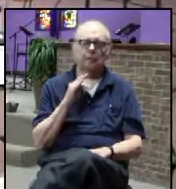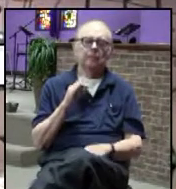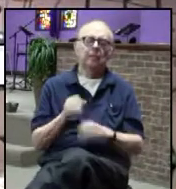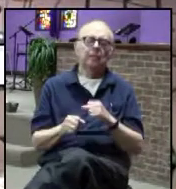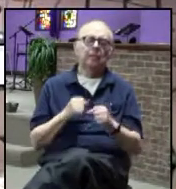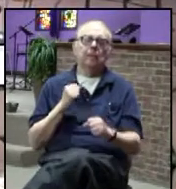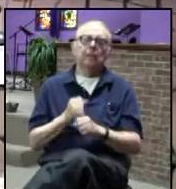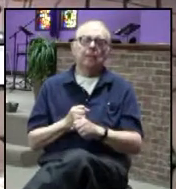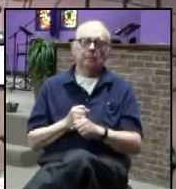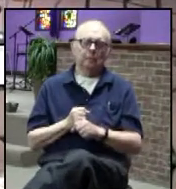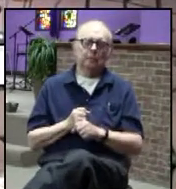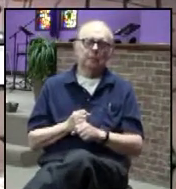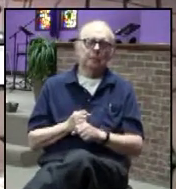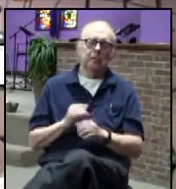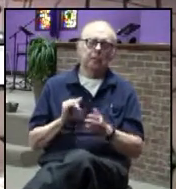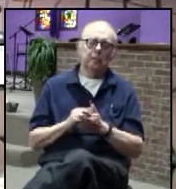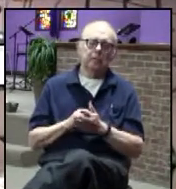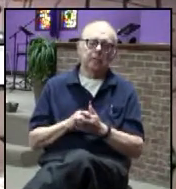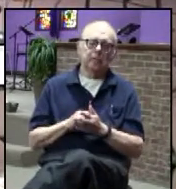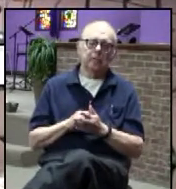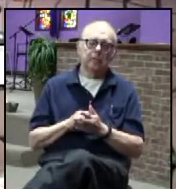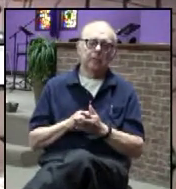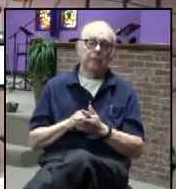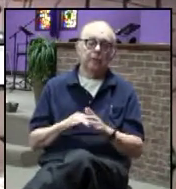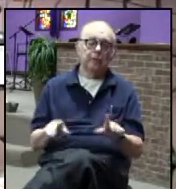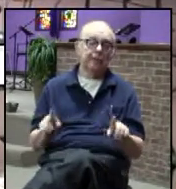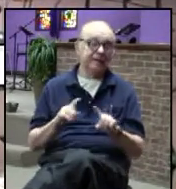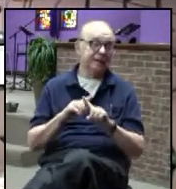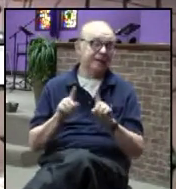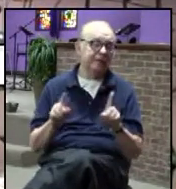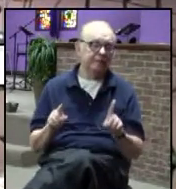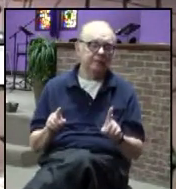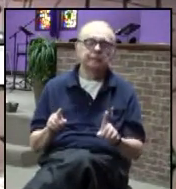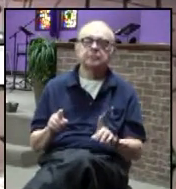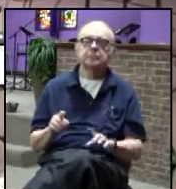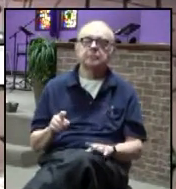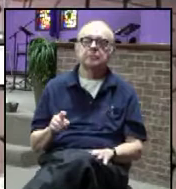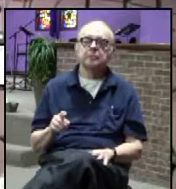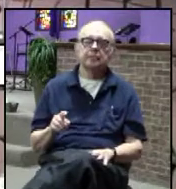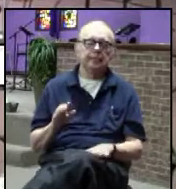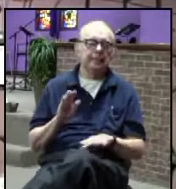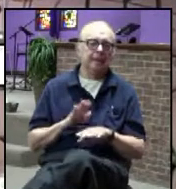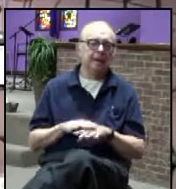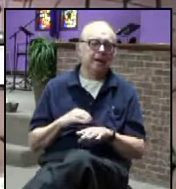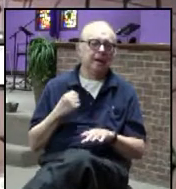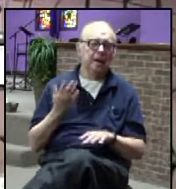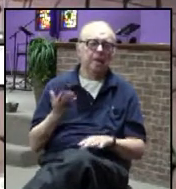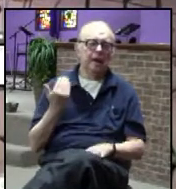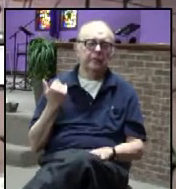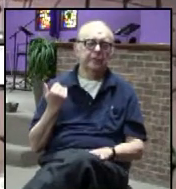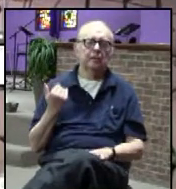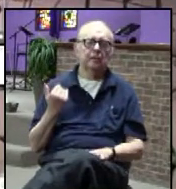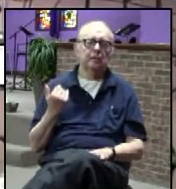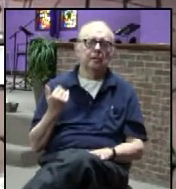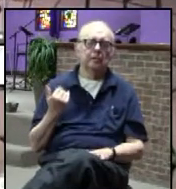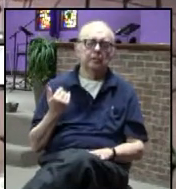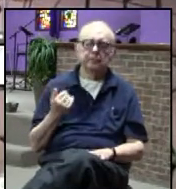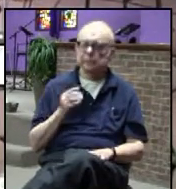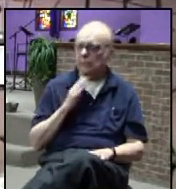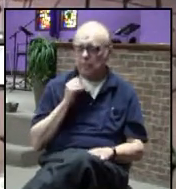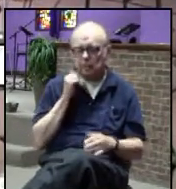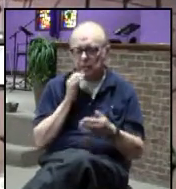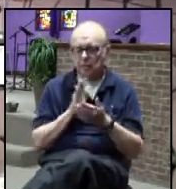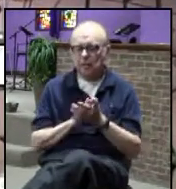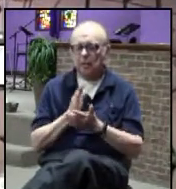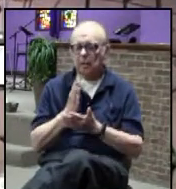year, we're doing it different than what we've been doing. And as I was talking with my wife, I